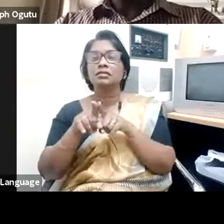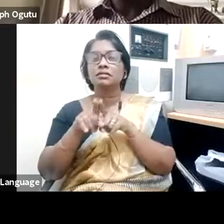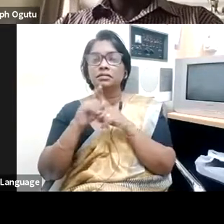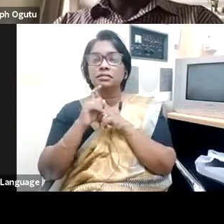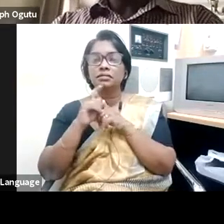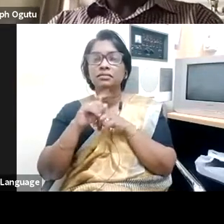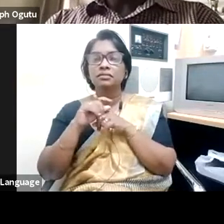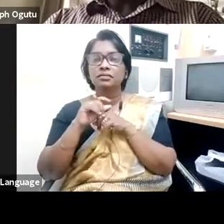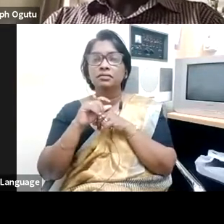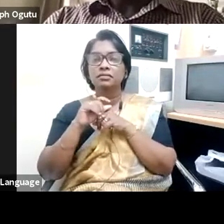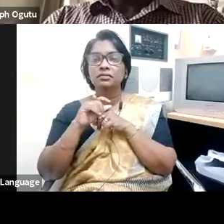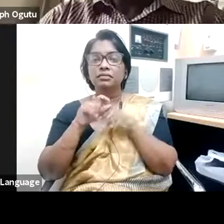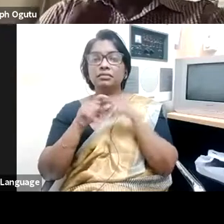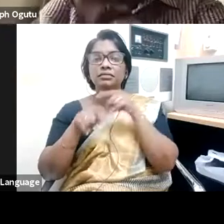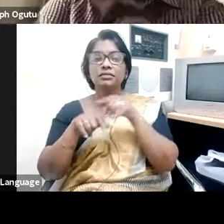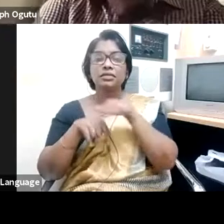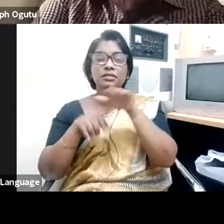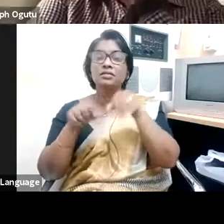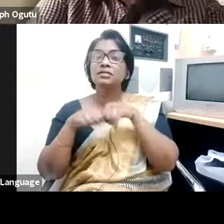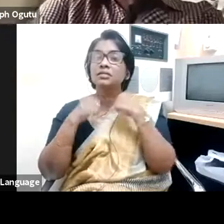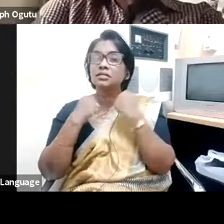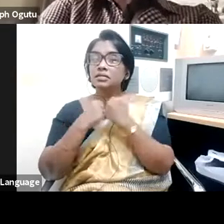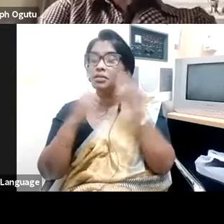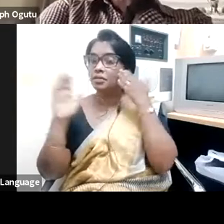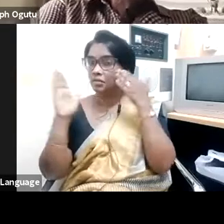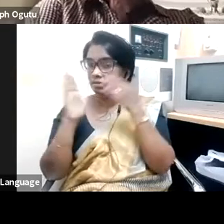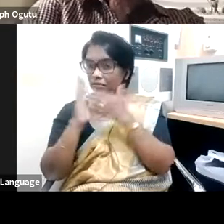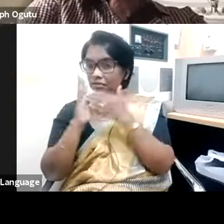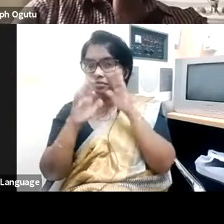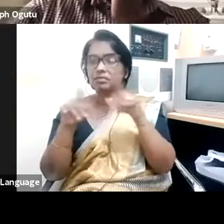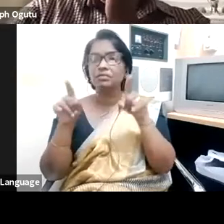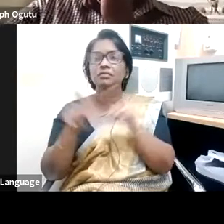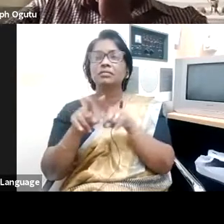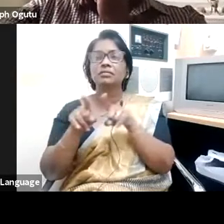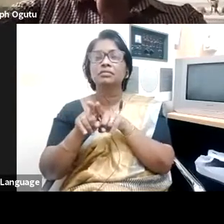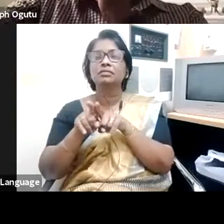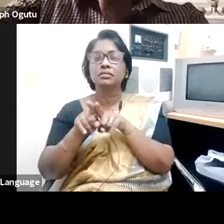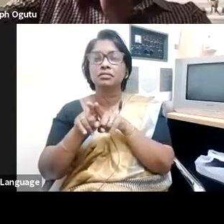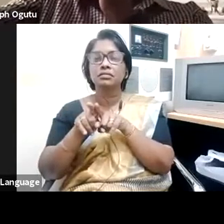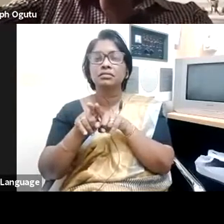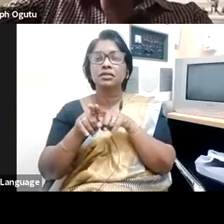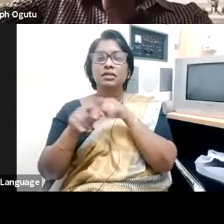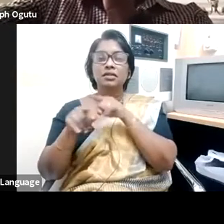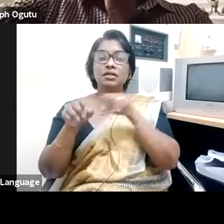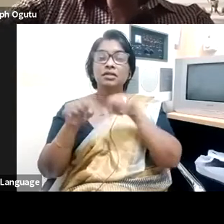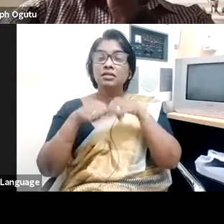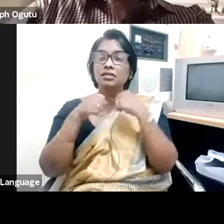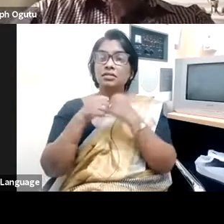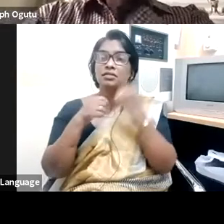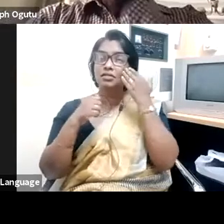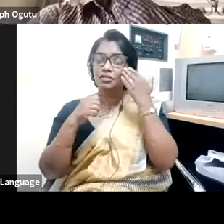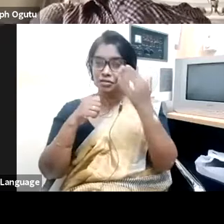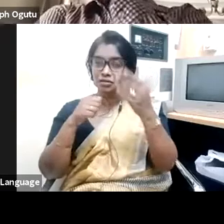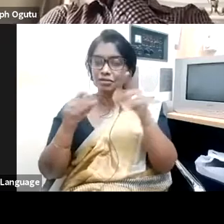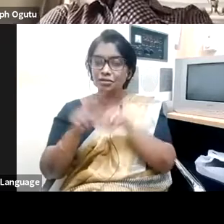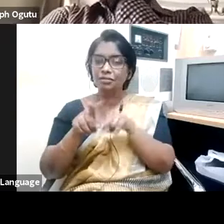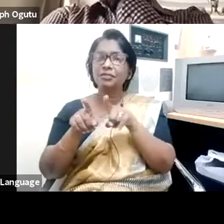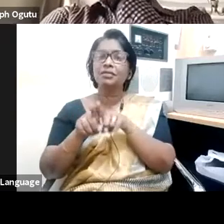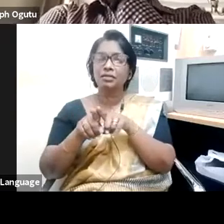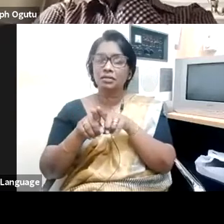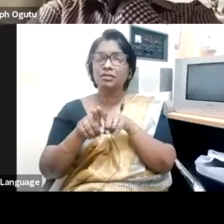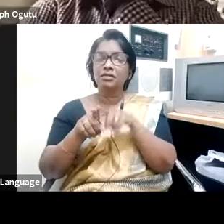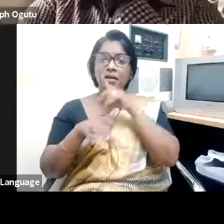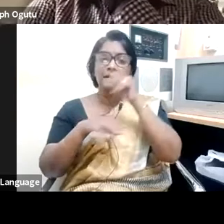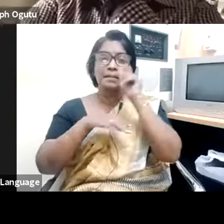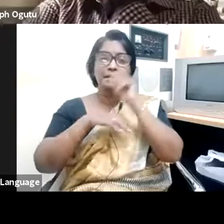companies, Fortune 500 companies, all of the businesses that have truly succeeded or are succeeding